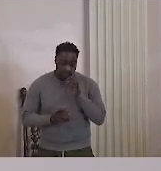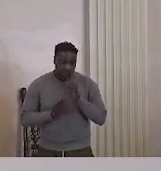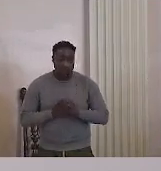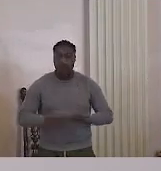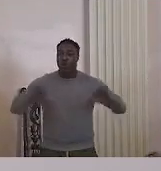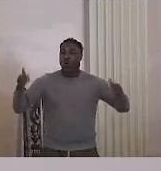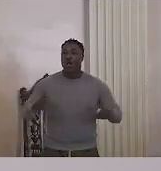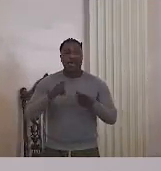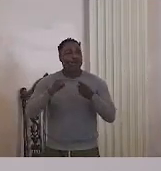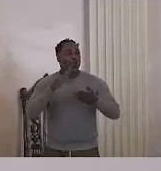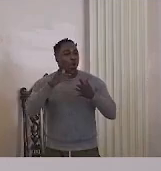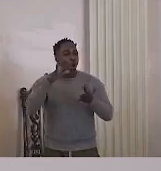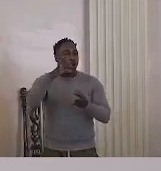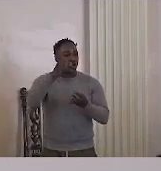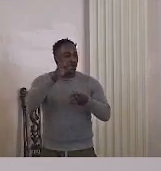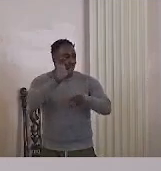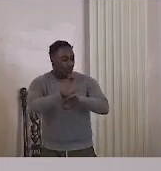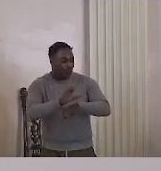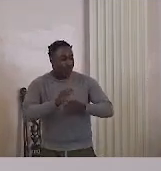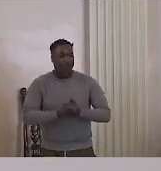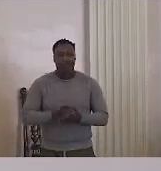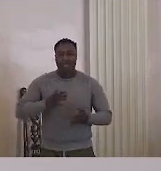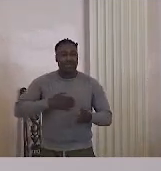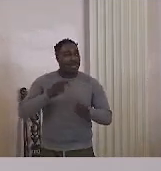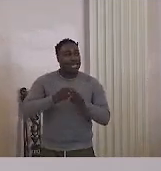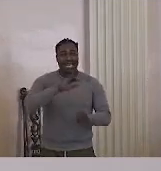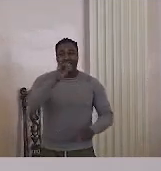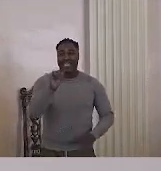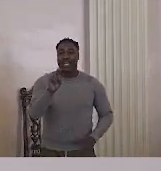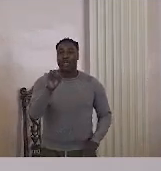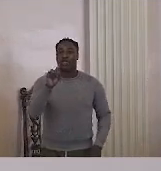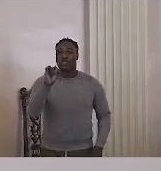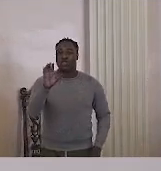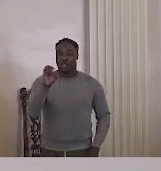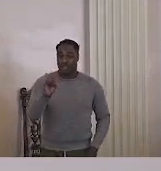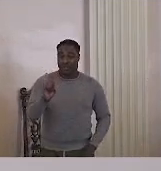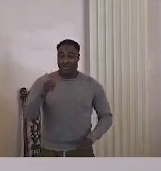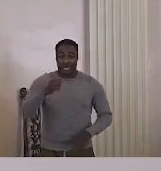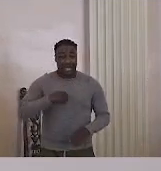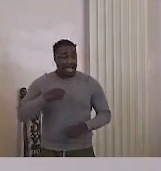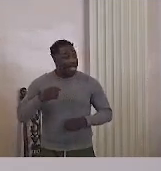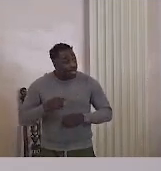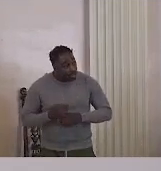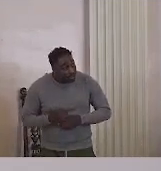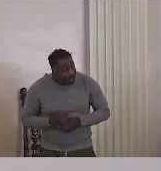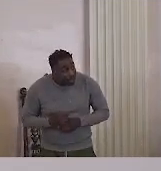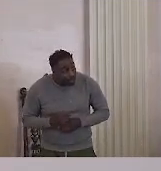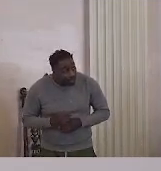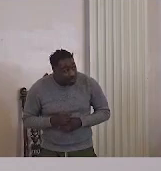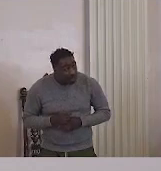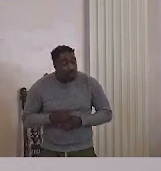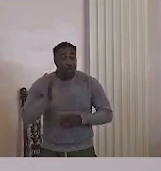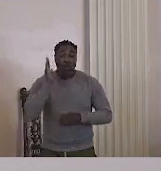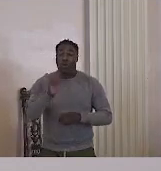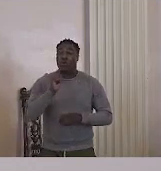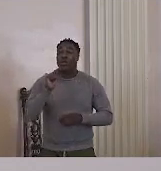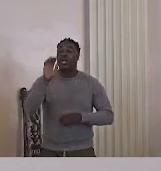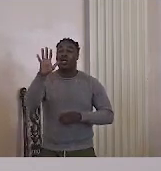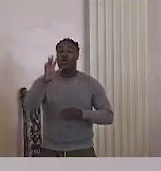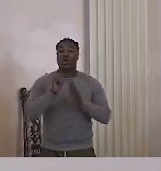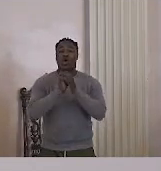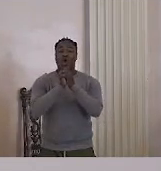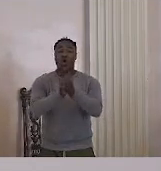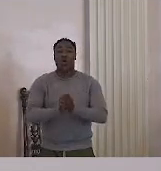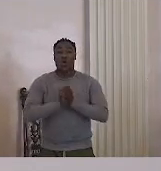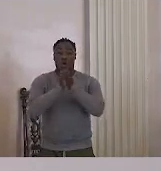Welcome to All Souls Church. My name is Justice Tuya. I use he, they pronouns, and I will be your worship associate